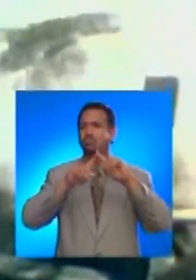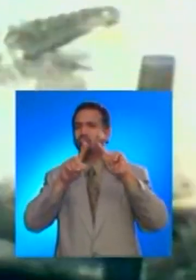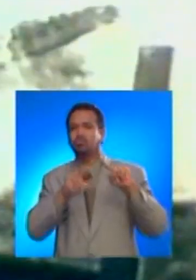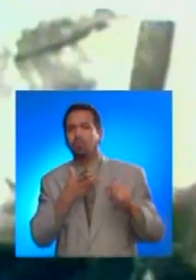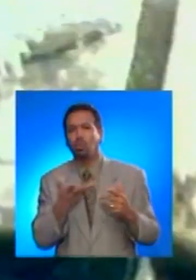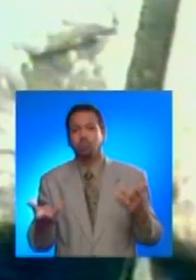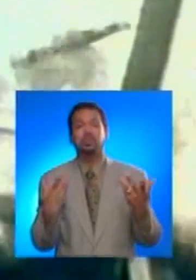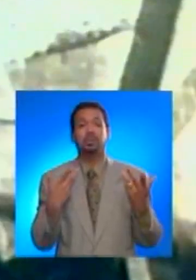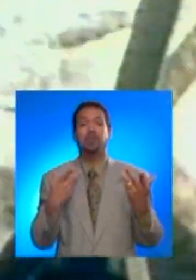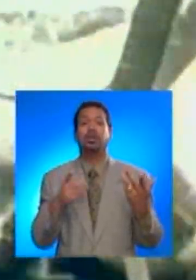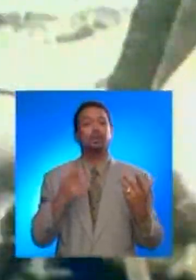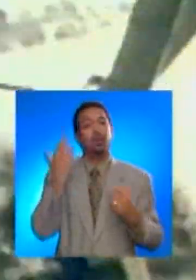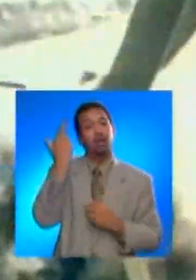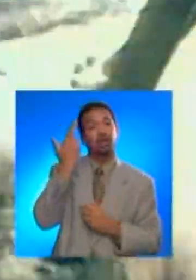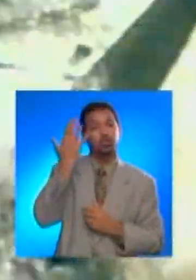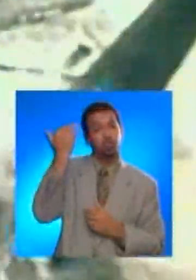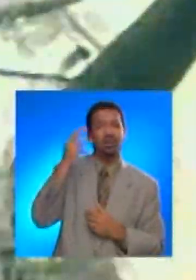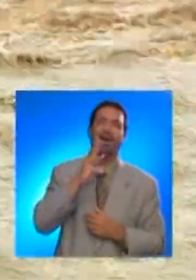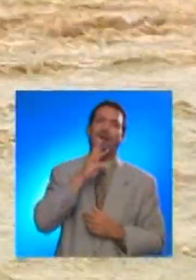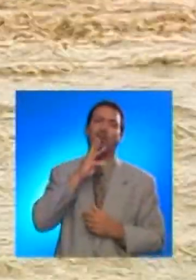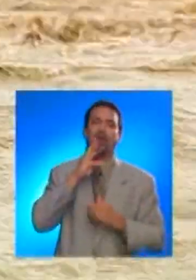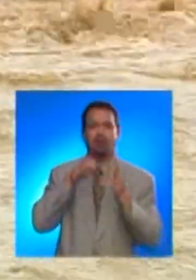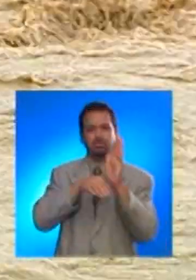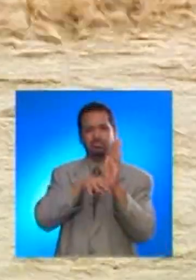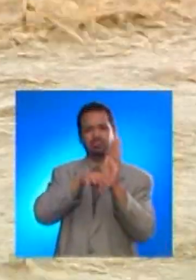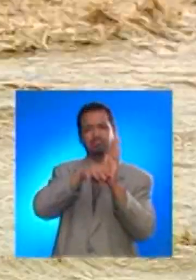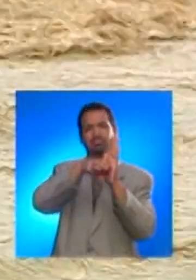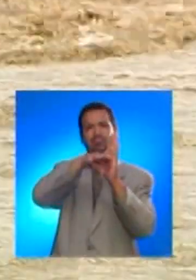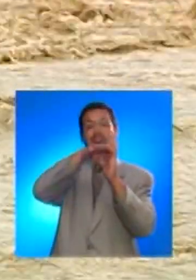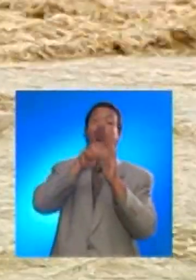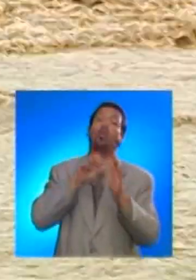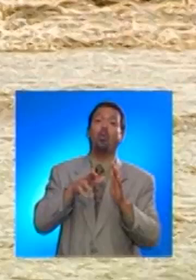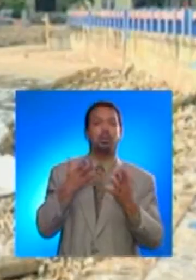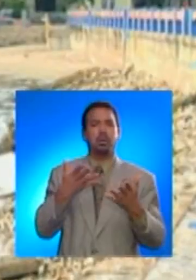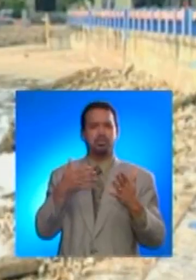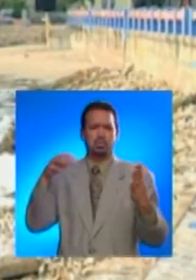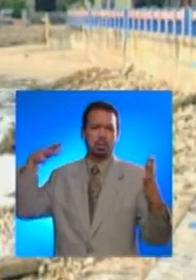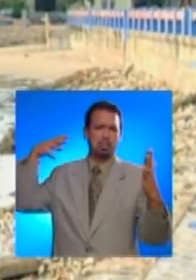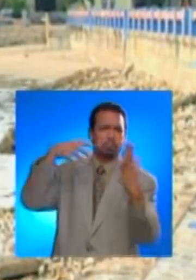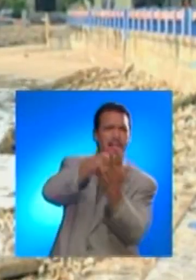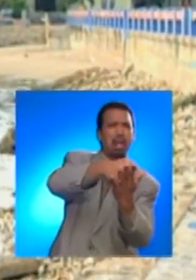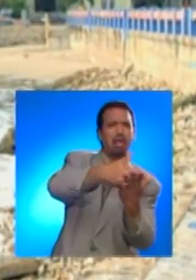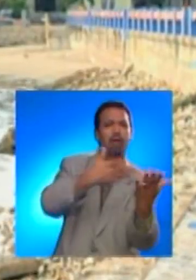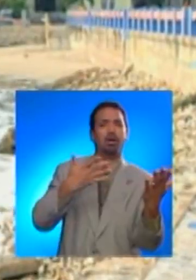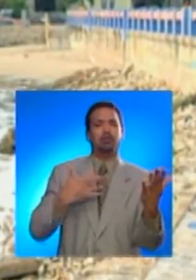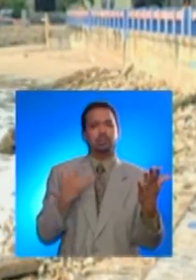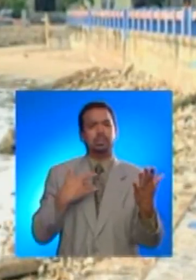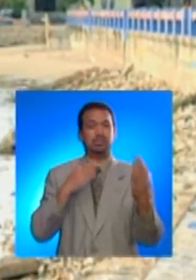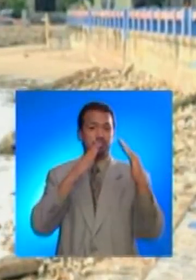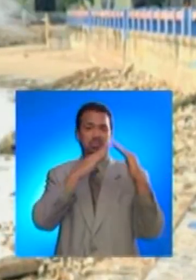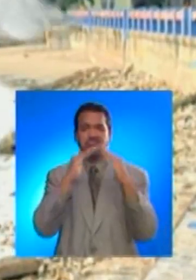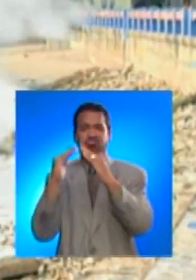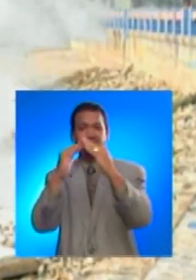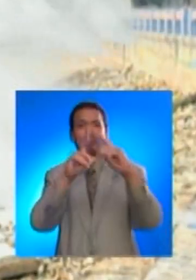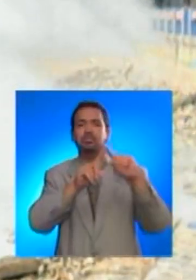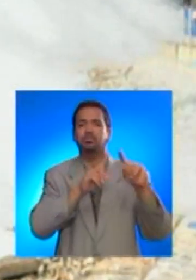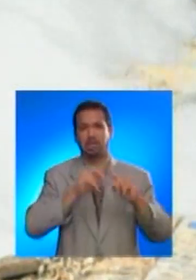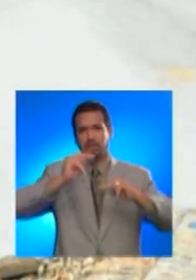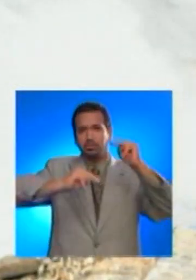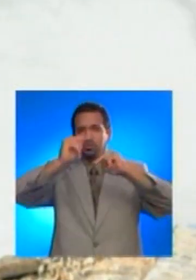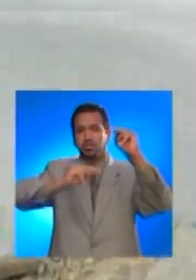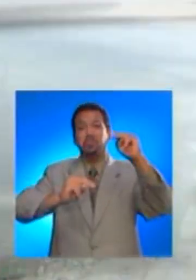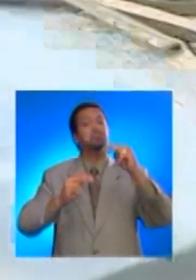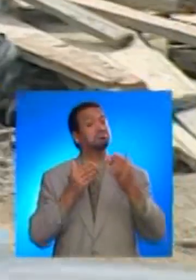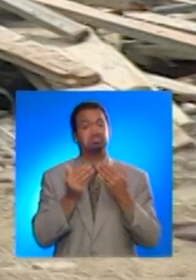tsunami hits the coast, direct damage to property can be caused by the flooding, the forceful impact of water, as well